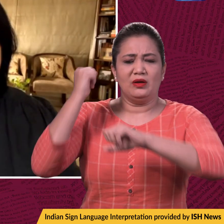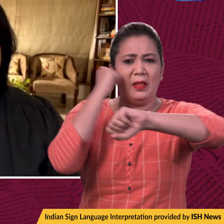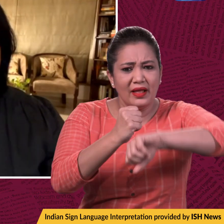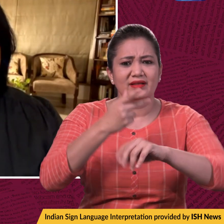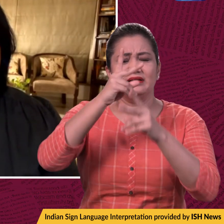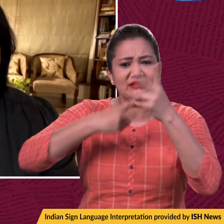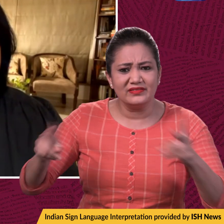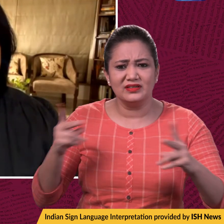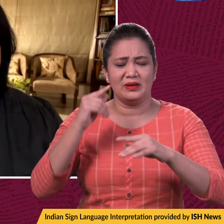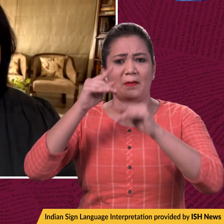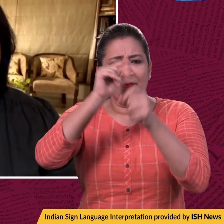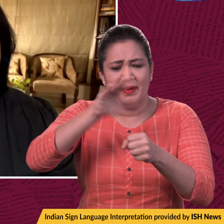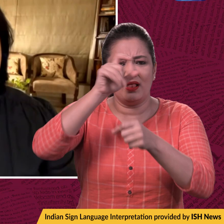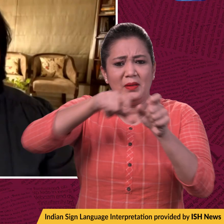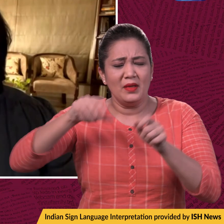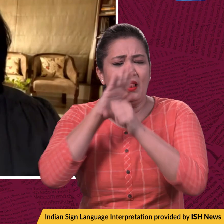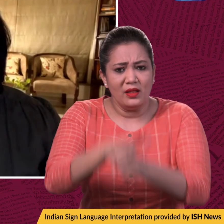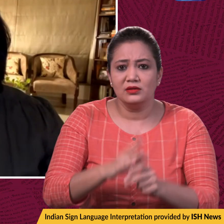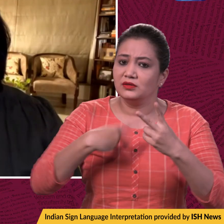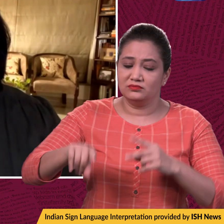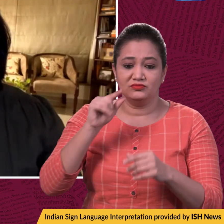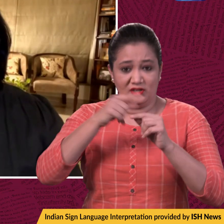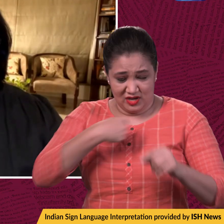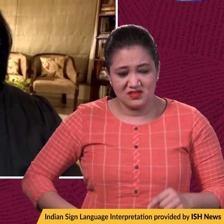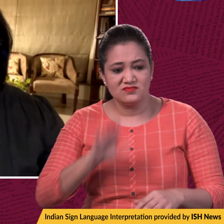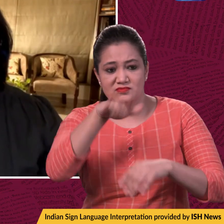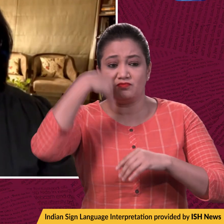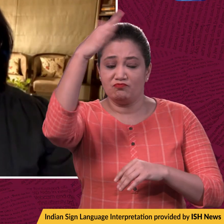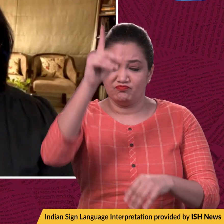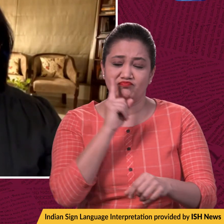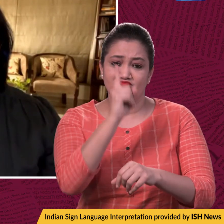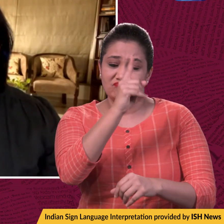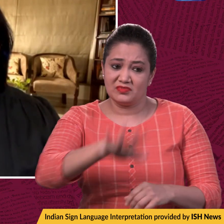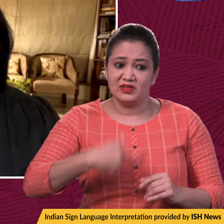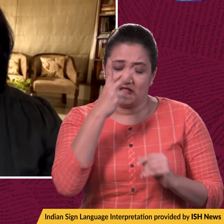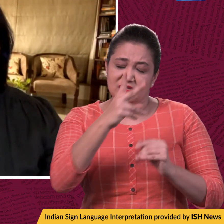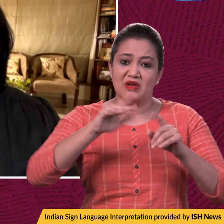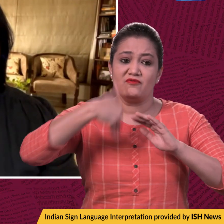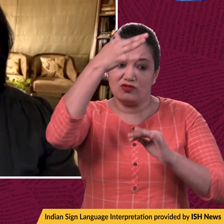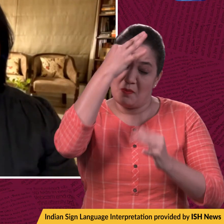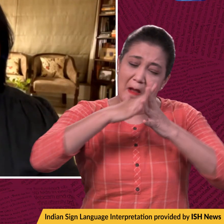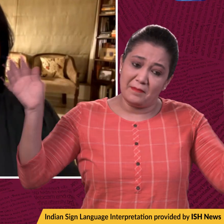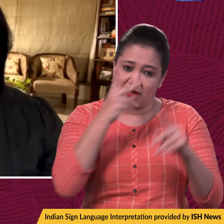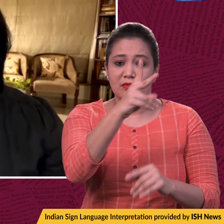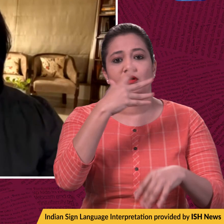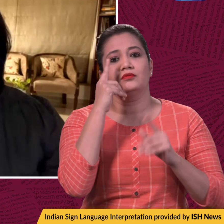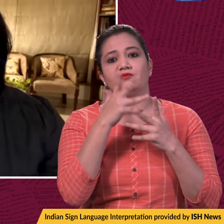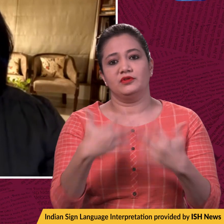violations. China said the United States would pay the price for this decision and warned of countermeasures in